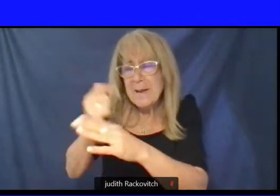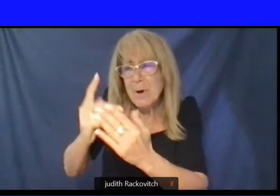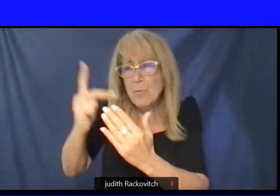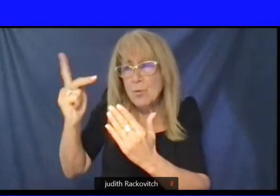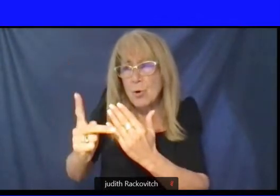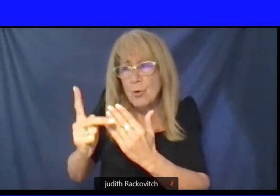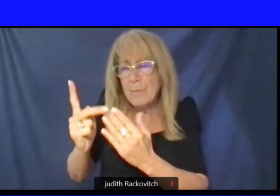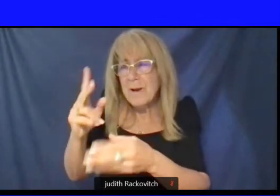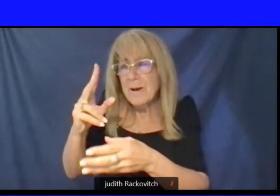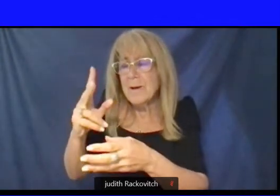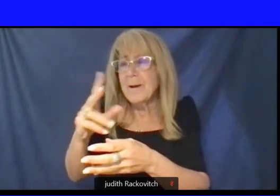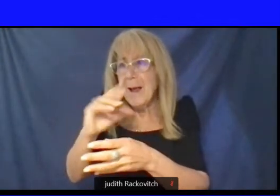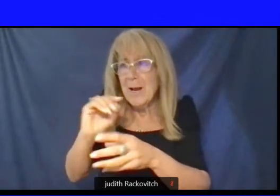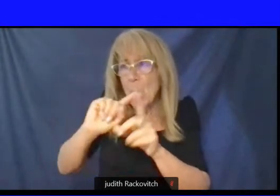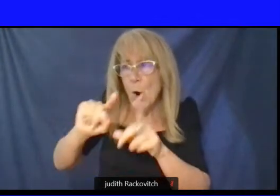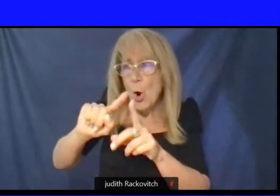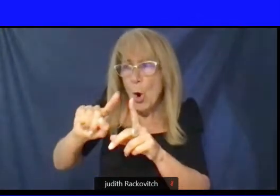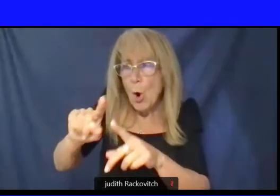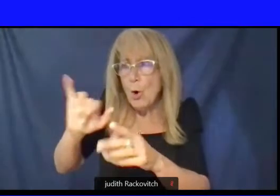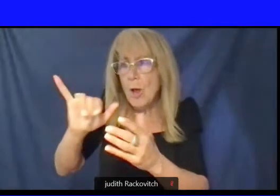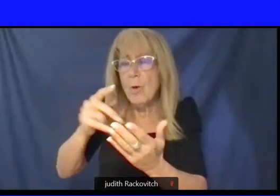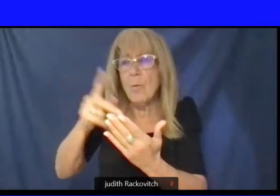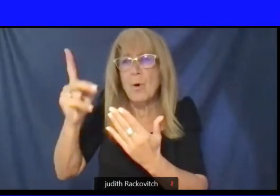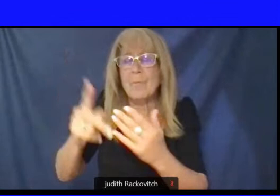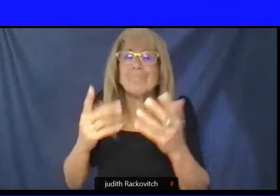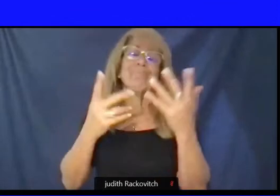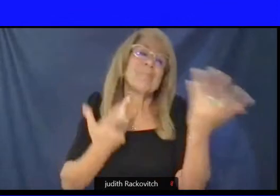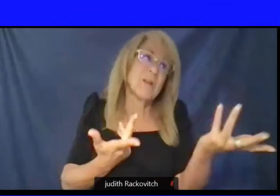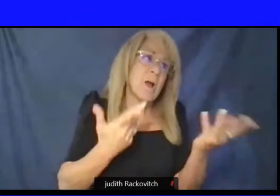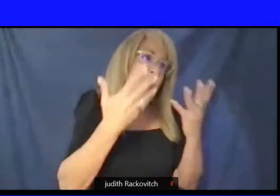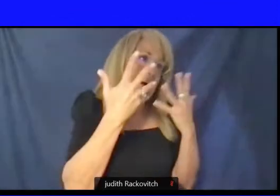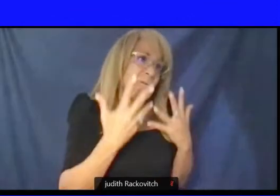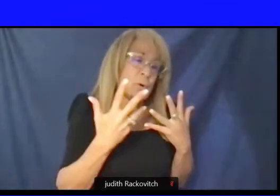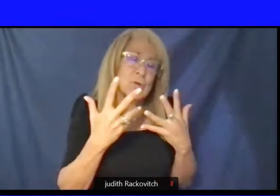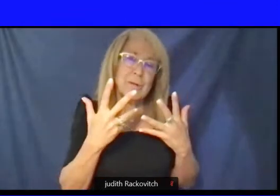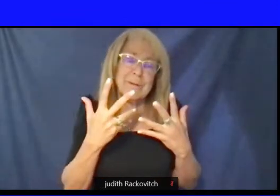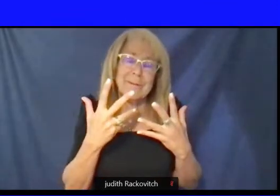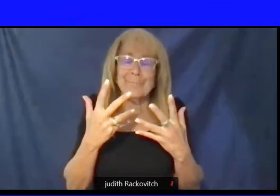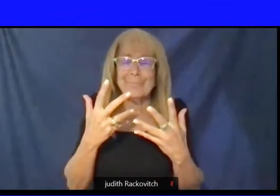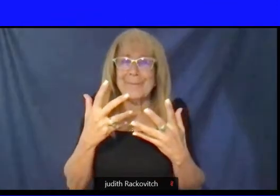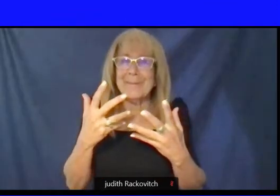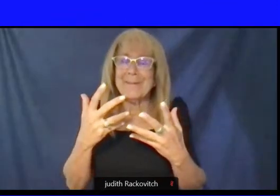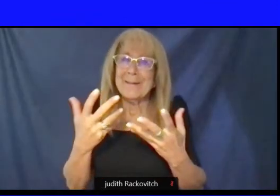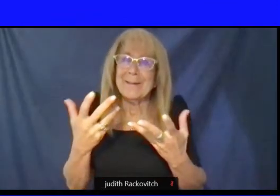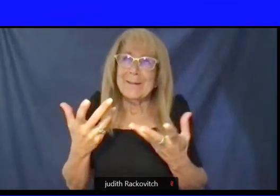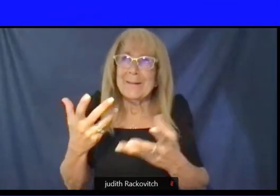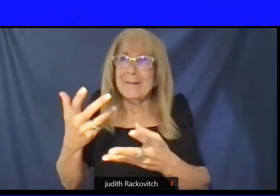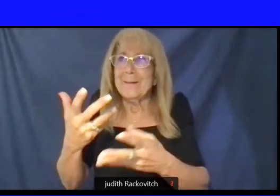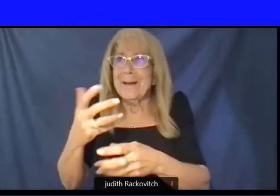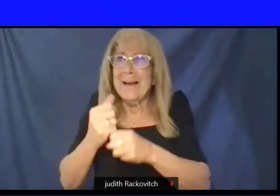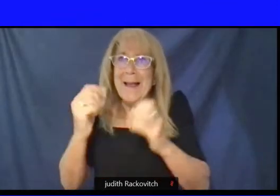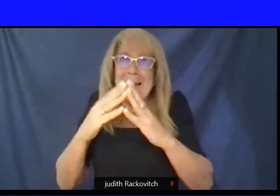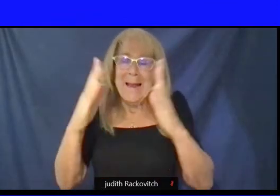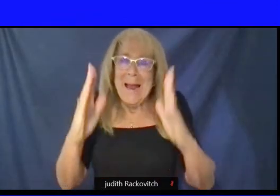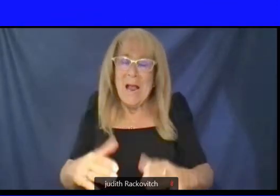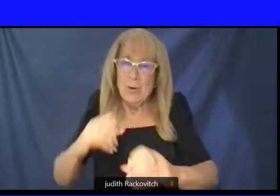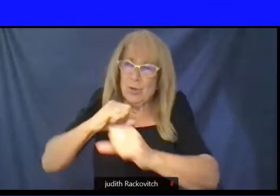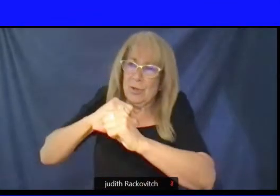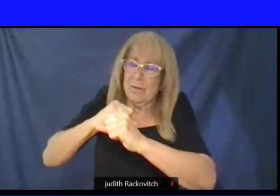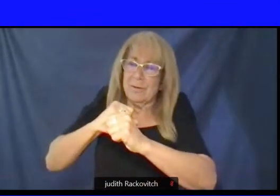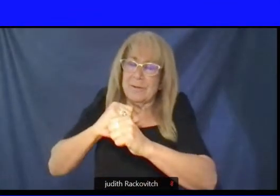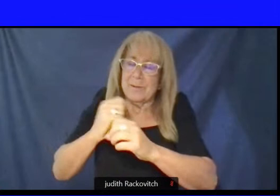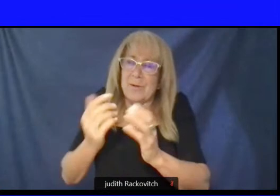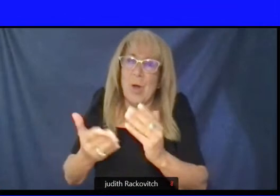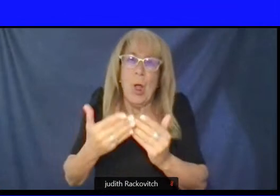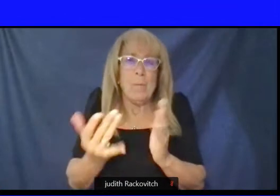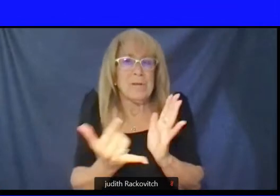make other referrals if they feel someone is like on the verge of potentially having that fourth admission. They can also make the referral. They're